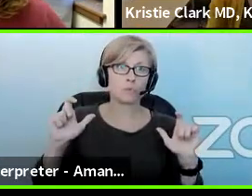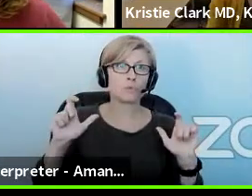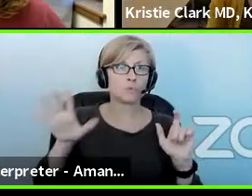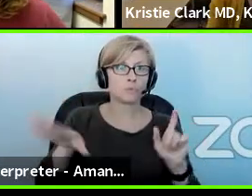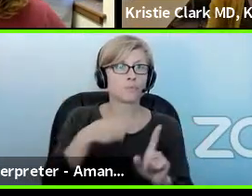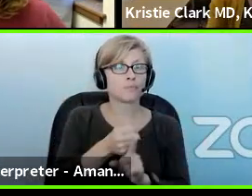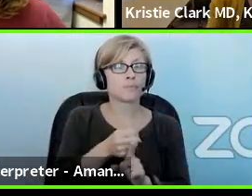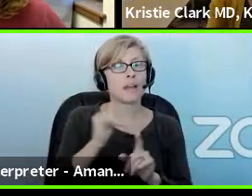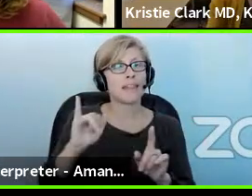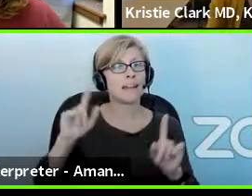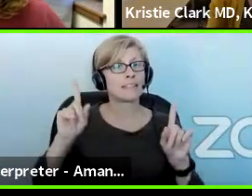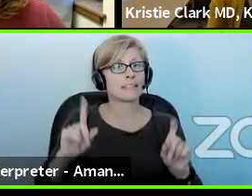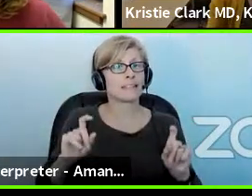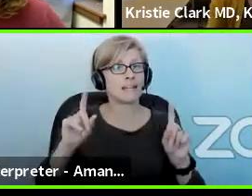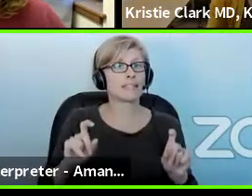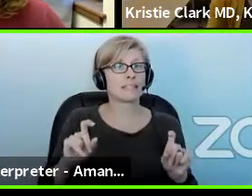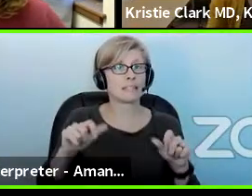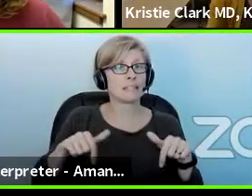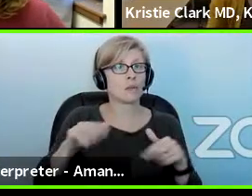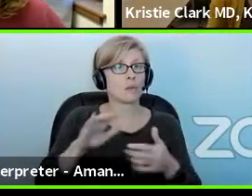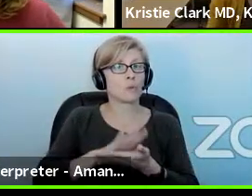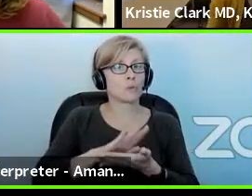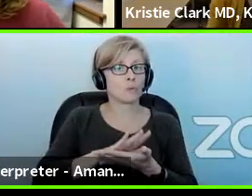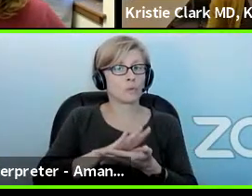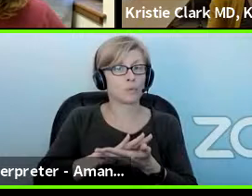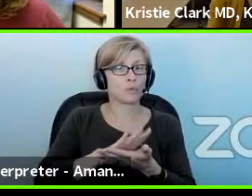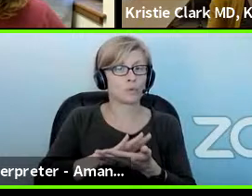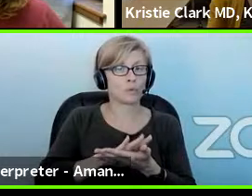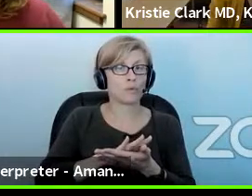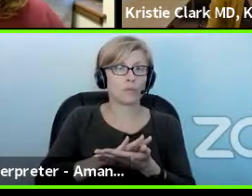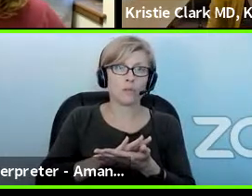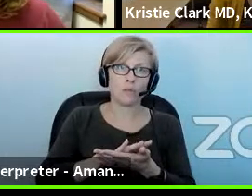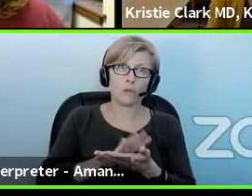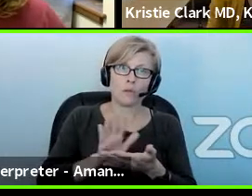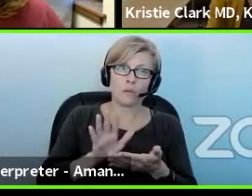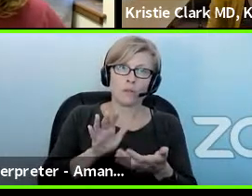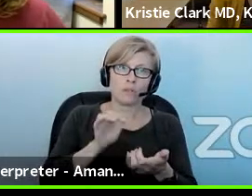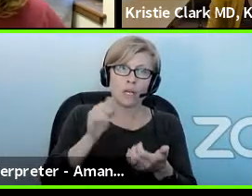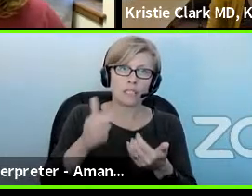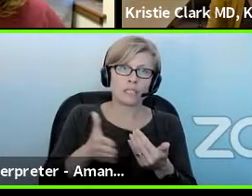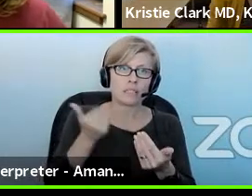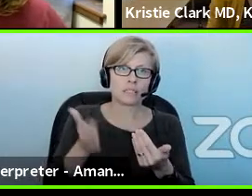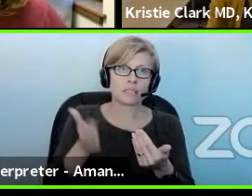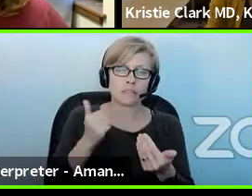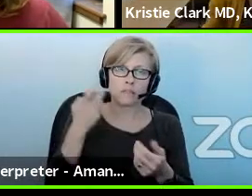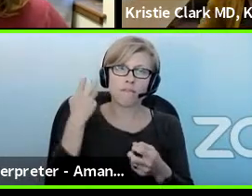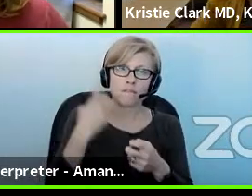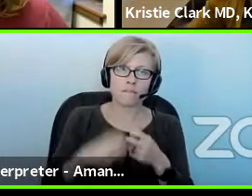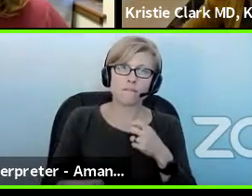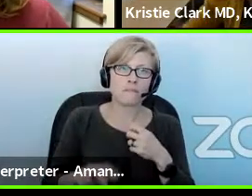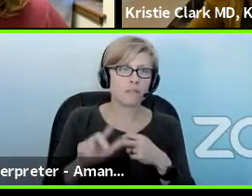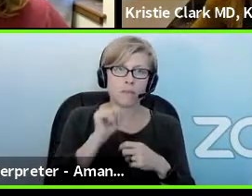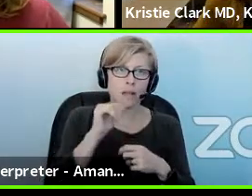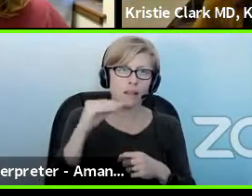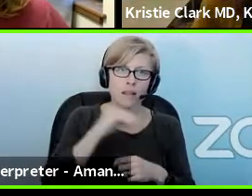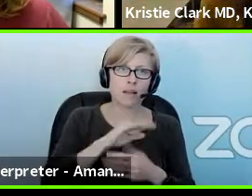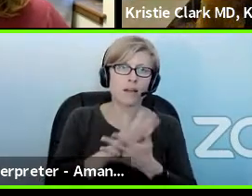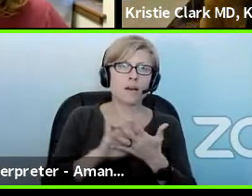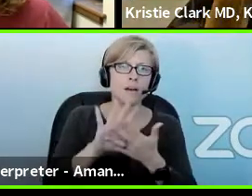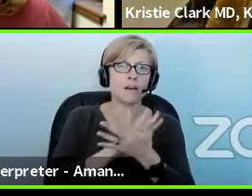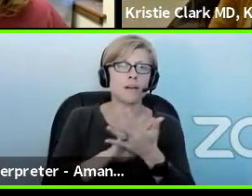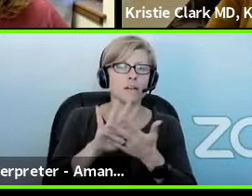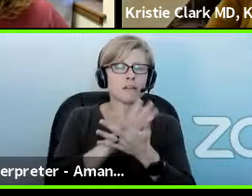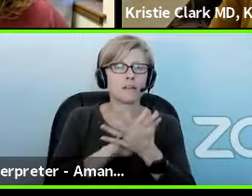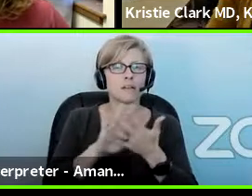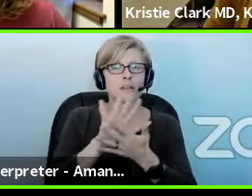the testing that we're doing in our schools, it's been a heavy lift. I won't lie. It has been a heavy lift, but I have